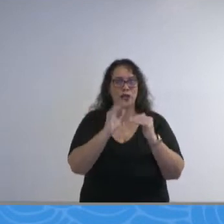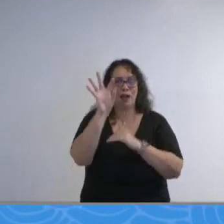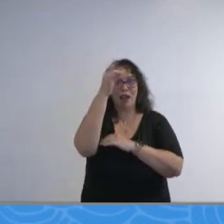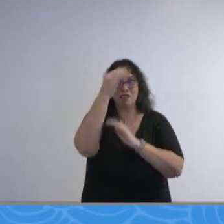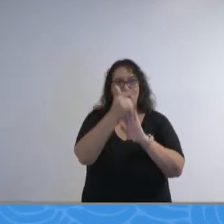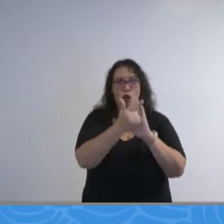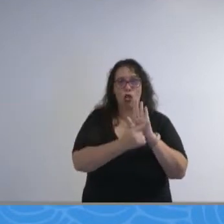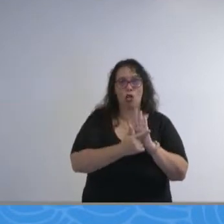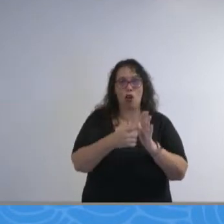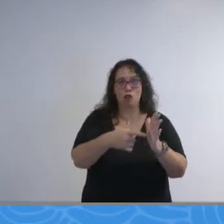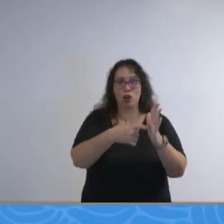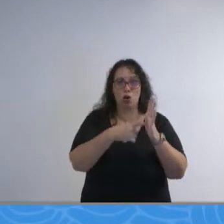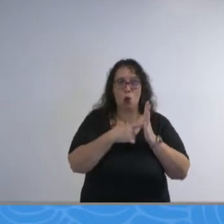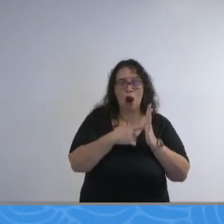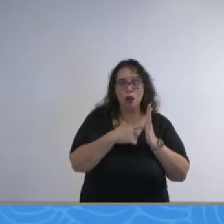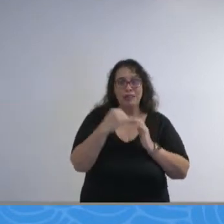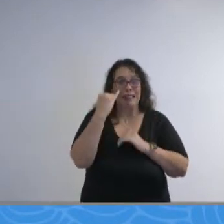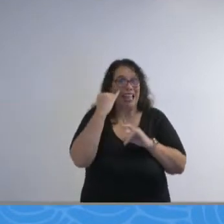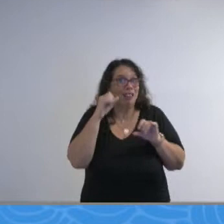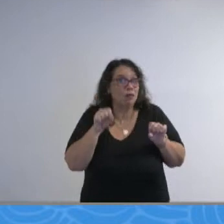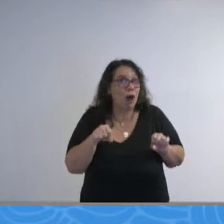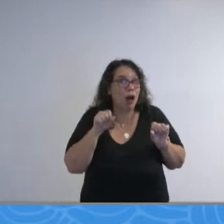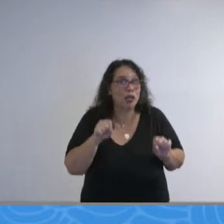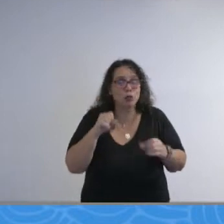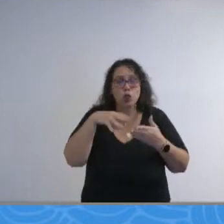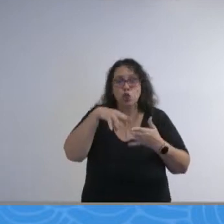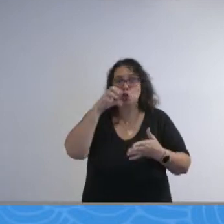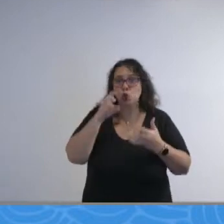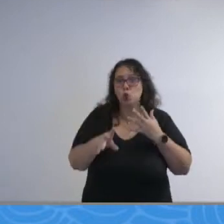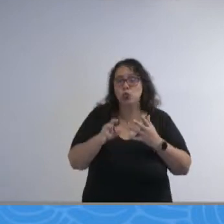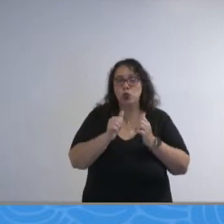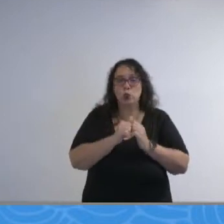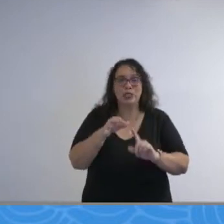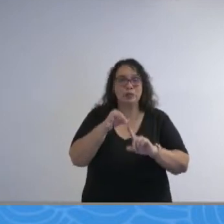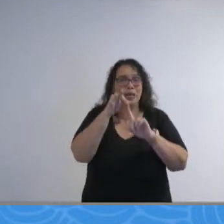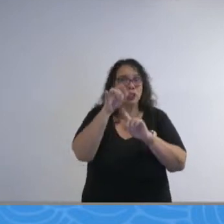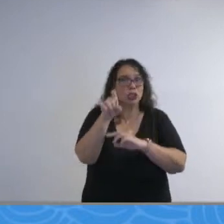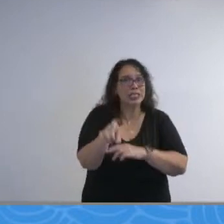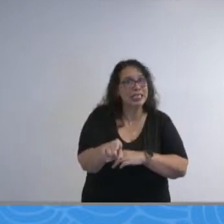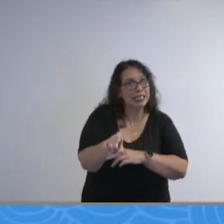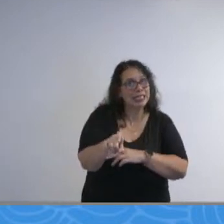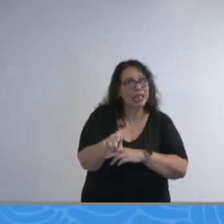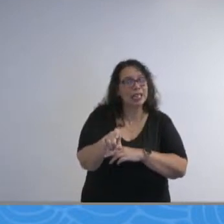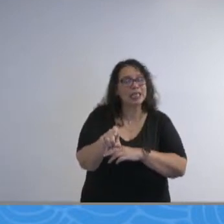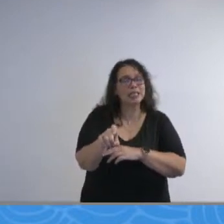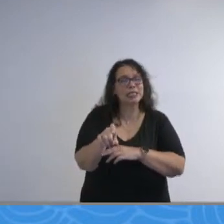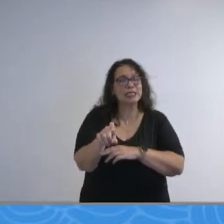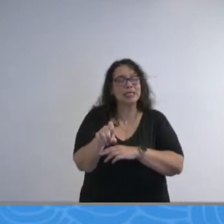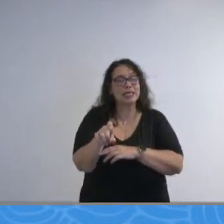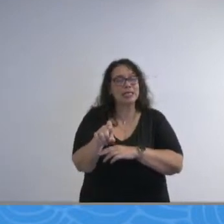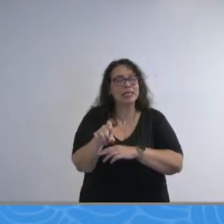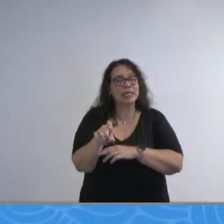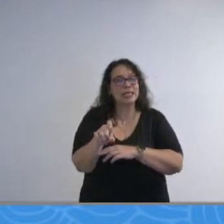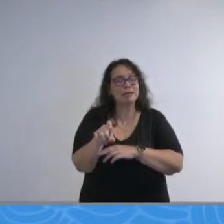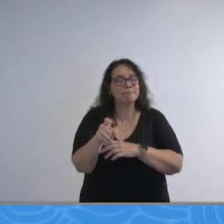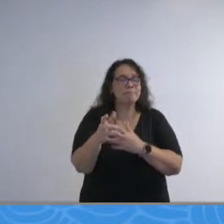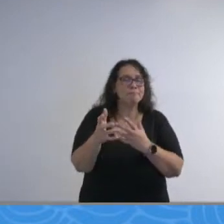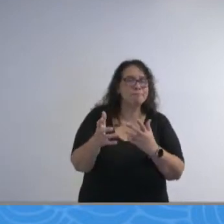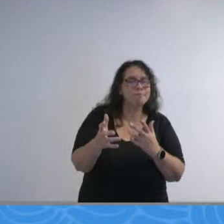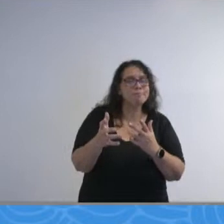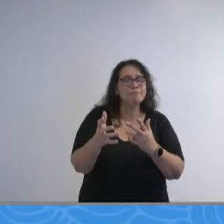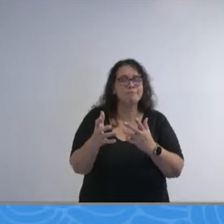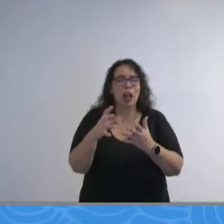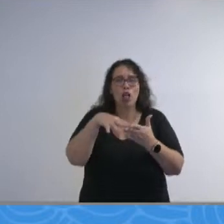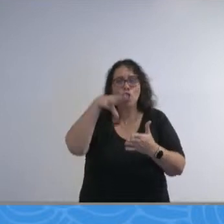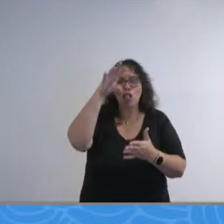does require that, to the extent possible, students with special needs be in the presence of